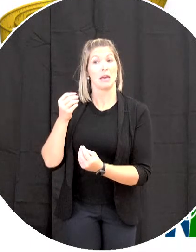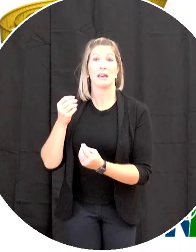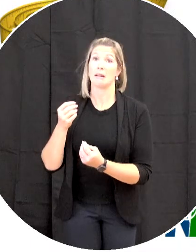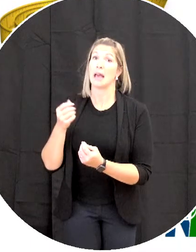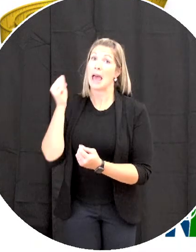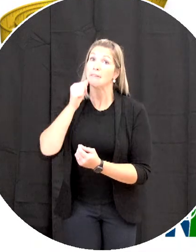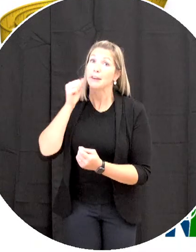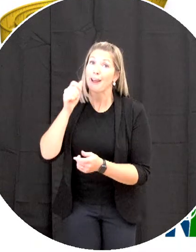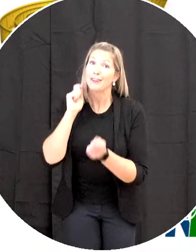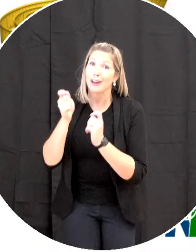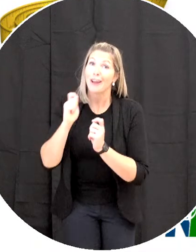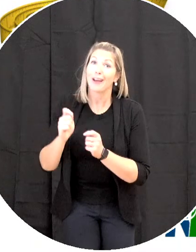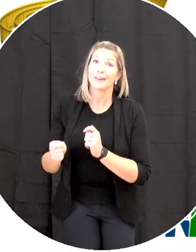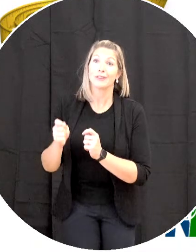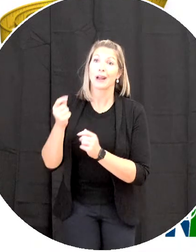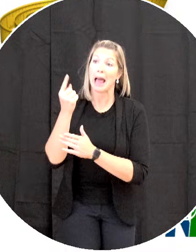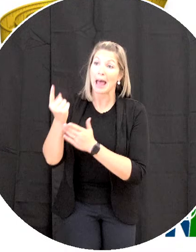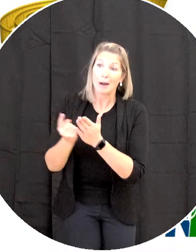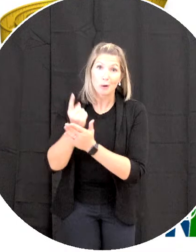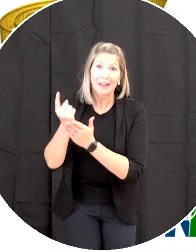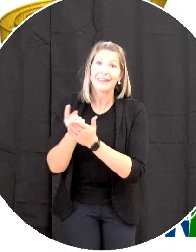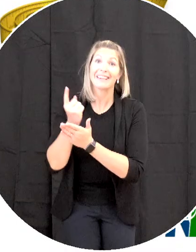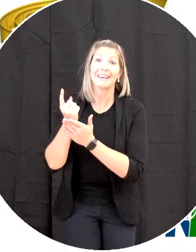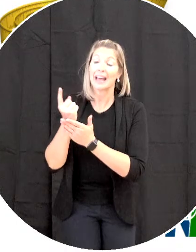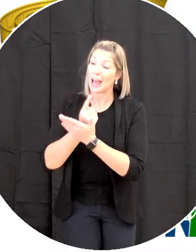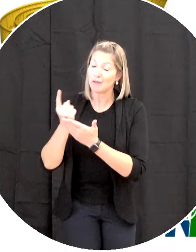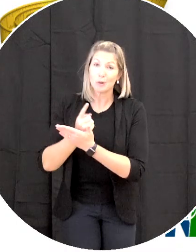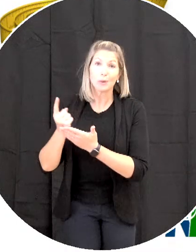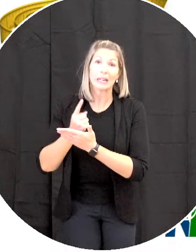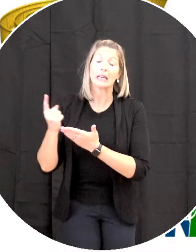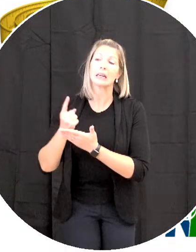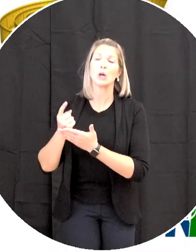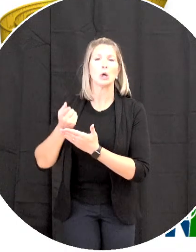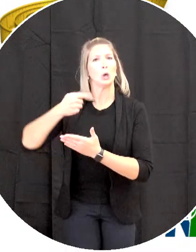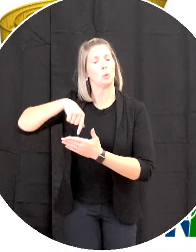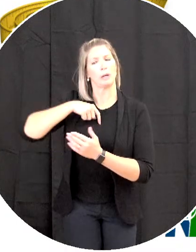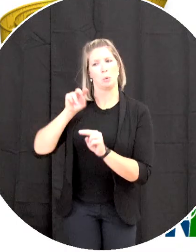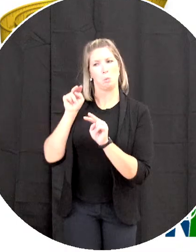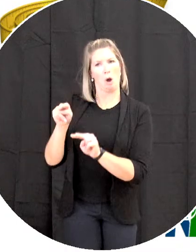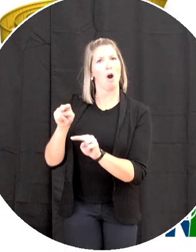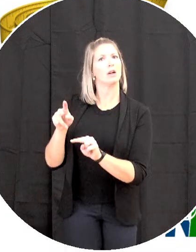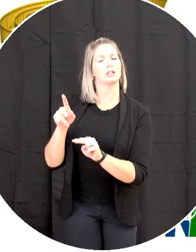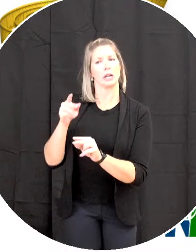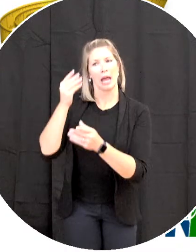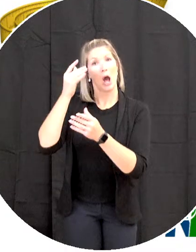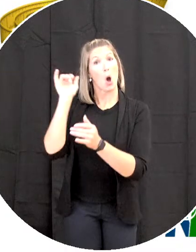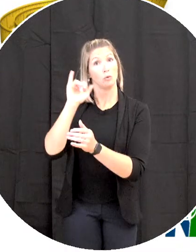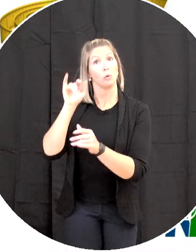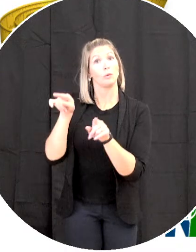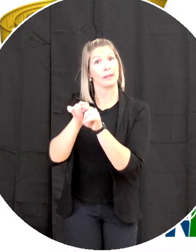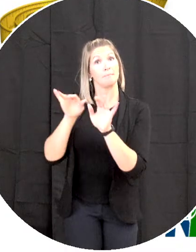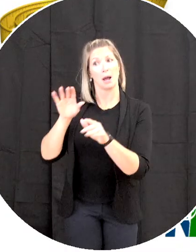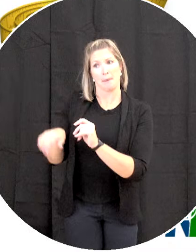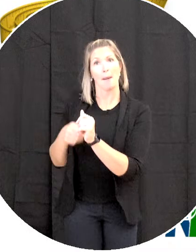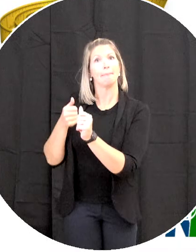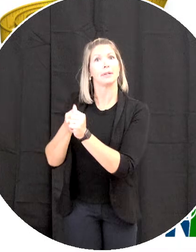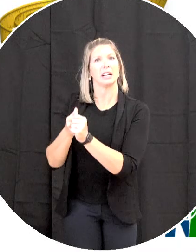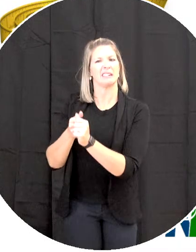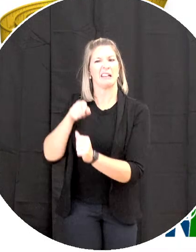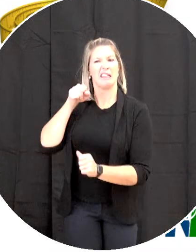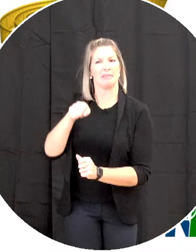whatever. We pay a lot of attention to our frequently asked questions and update them on a continual basis, and that is the